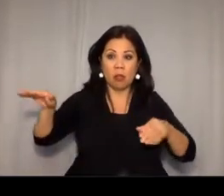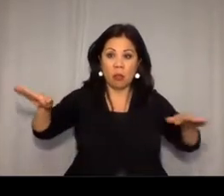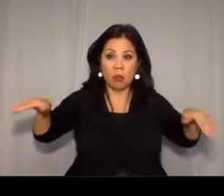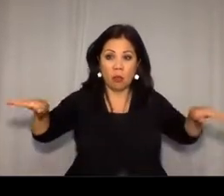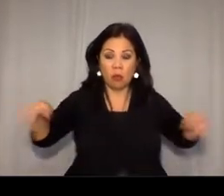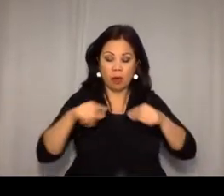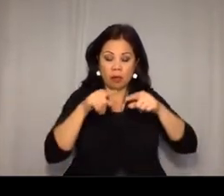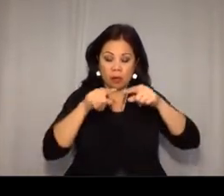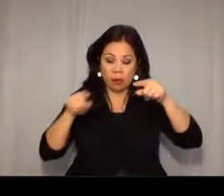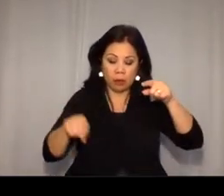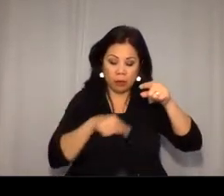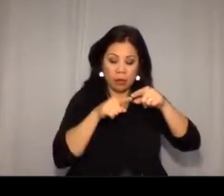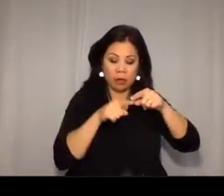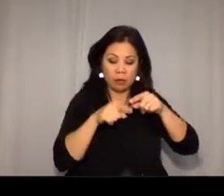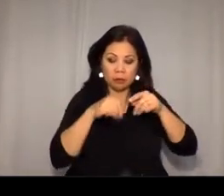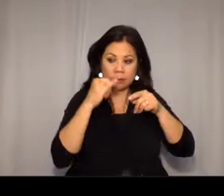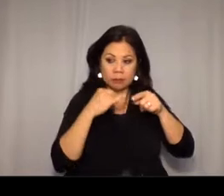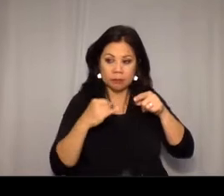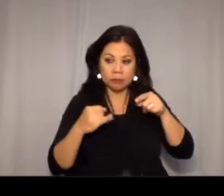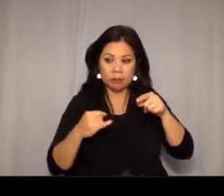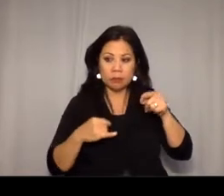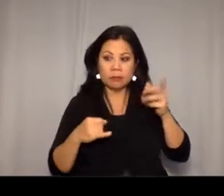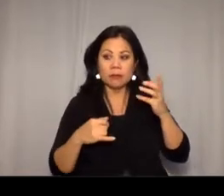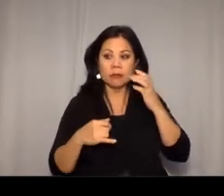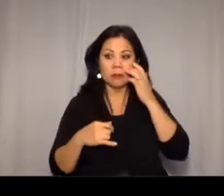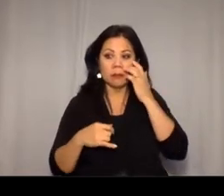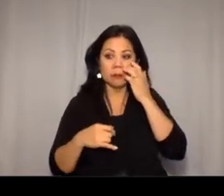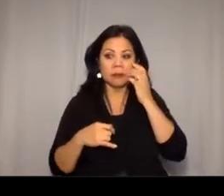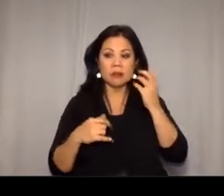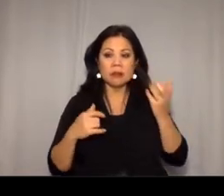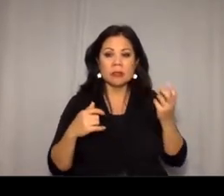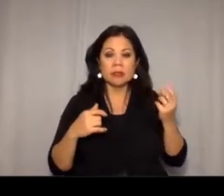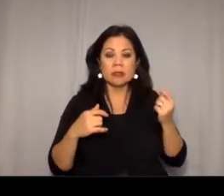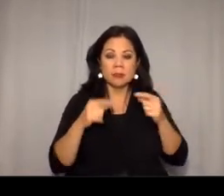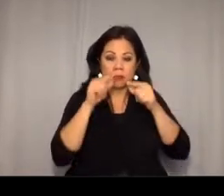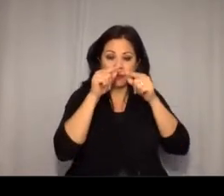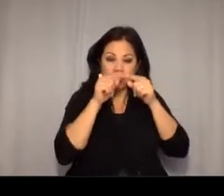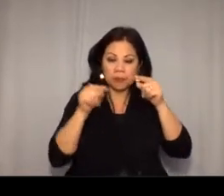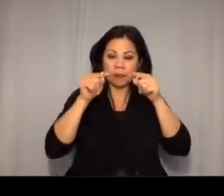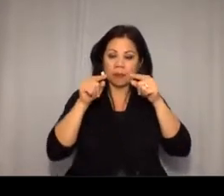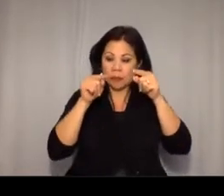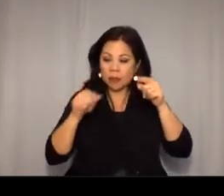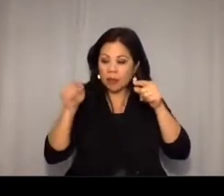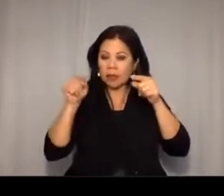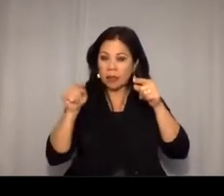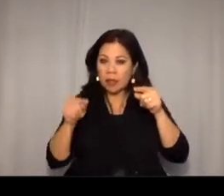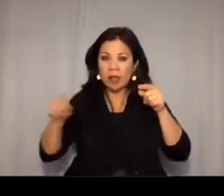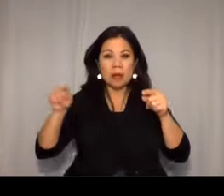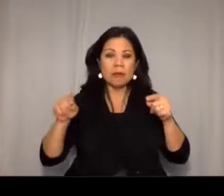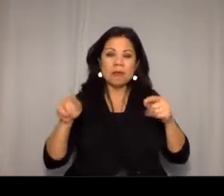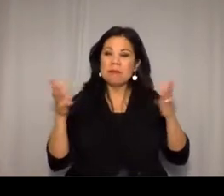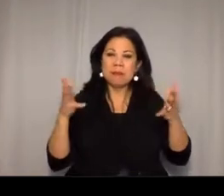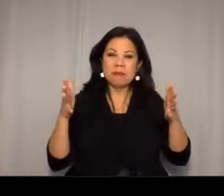make some, they're kind of like scoopy lines. They're like little ocean wave lines. There they